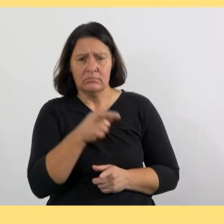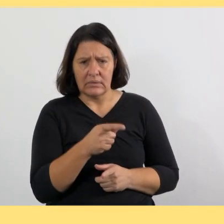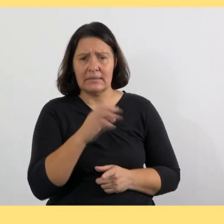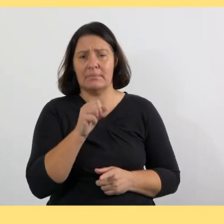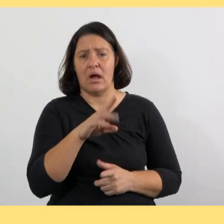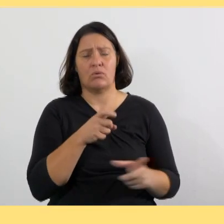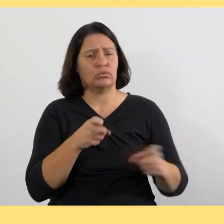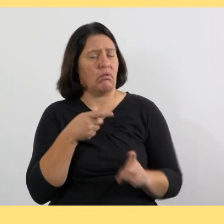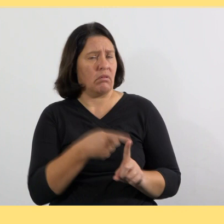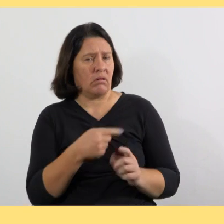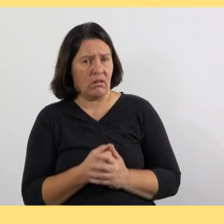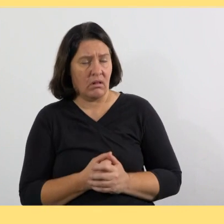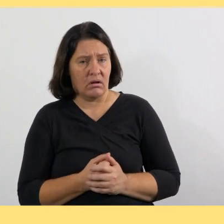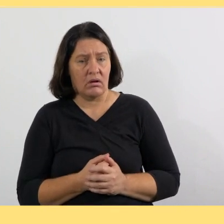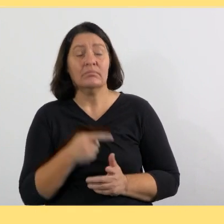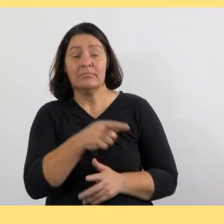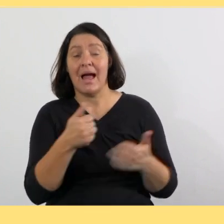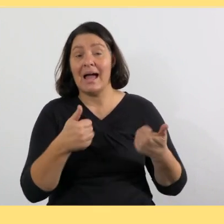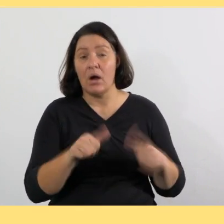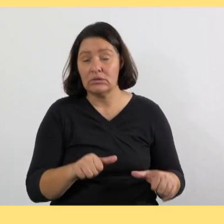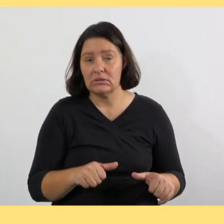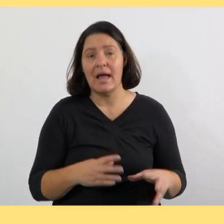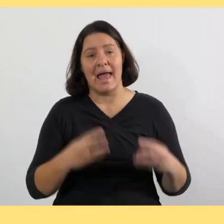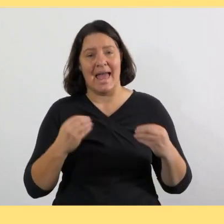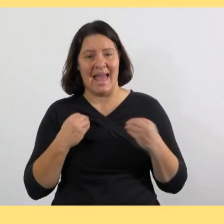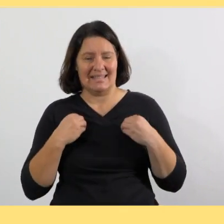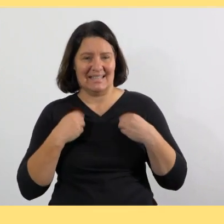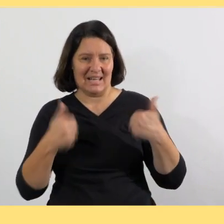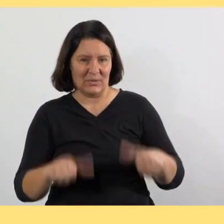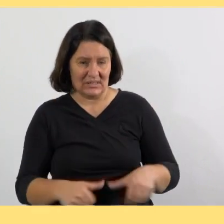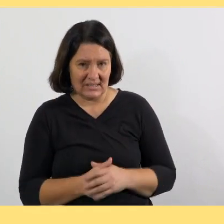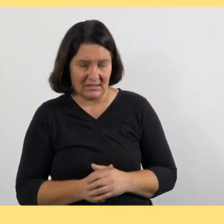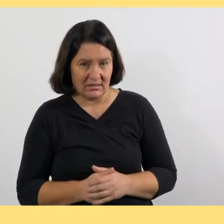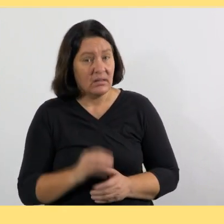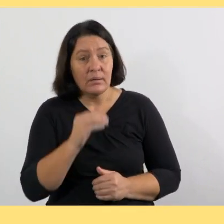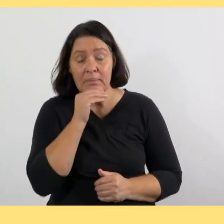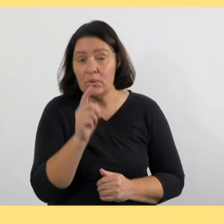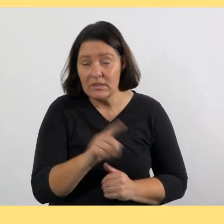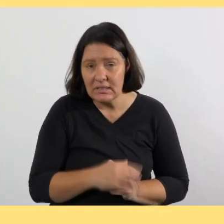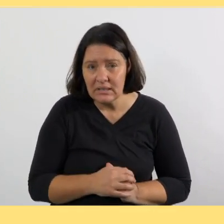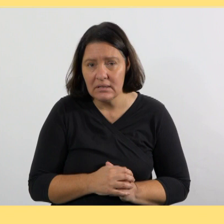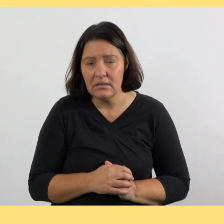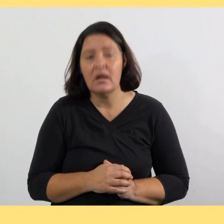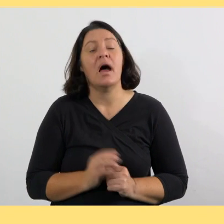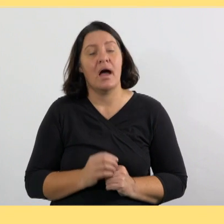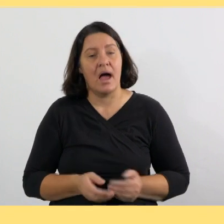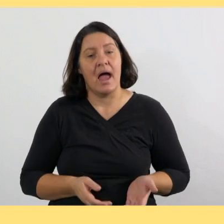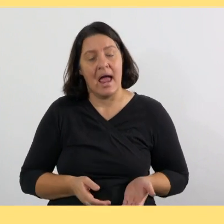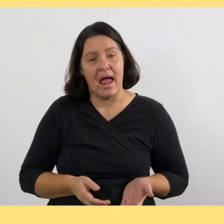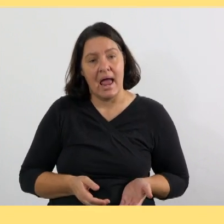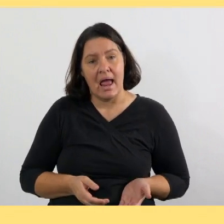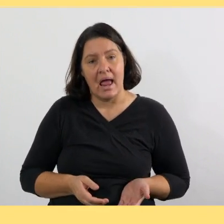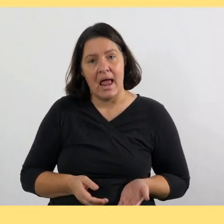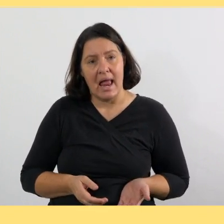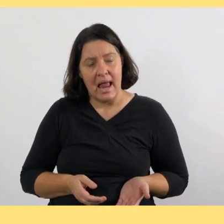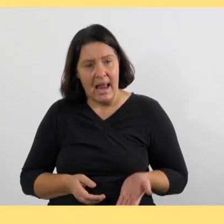is my debtors control. My debtors control account is an asset account. That means it increases on